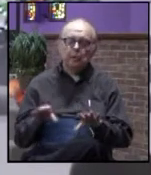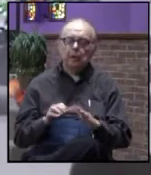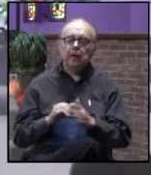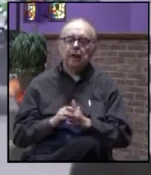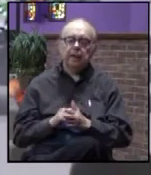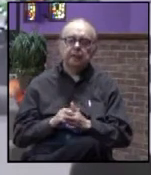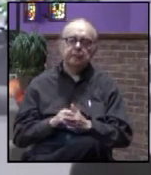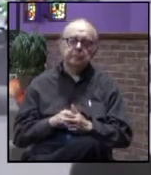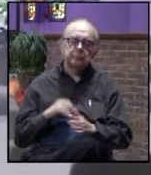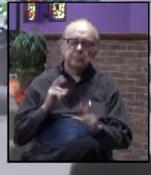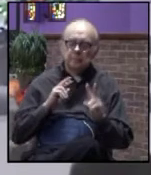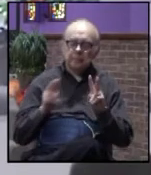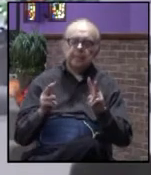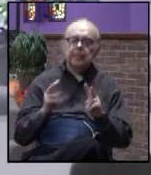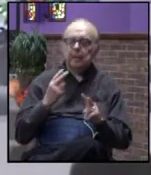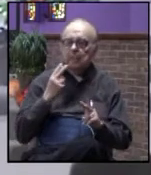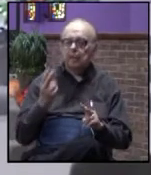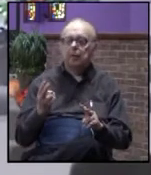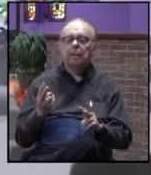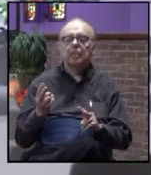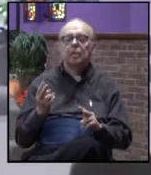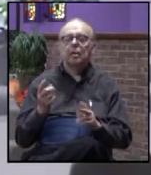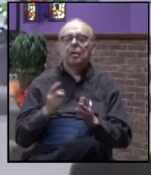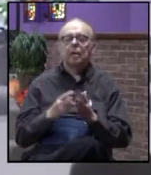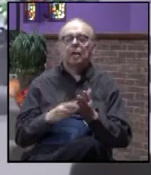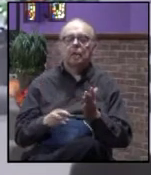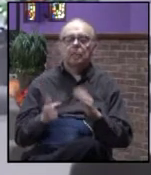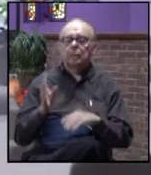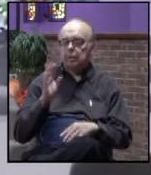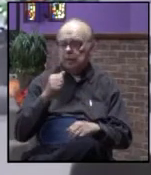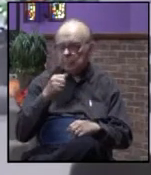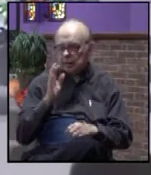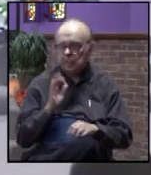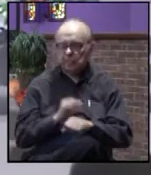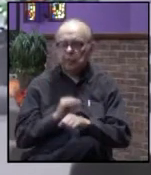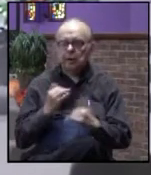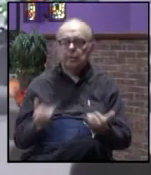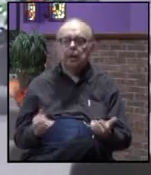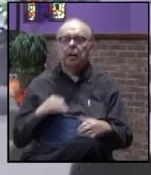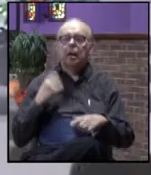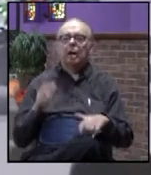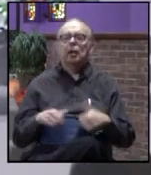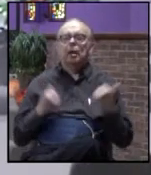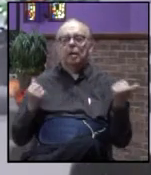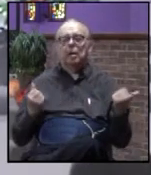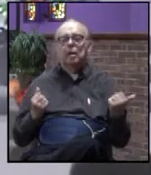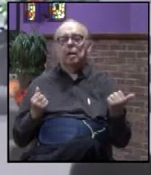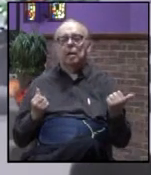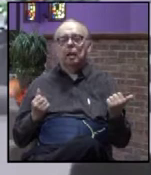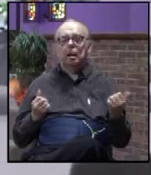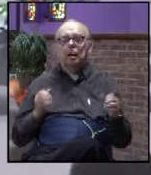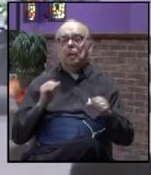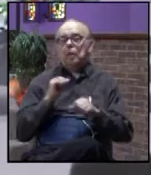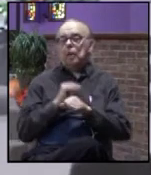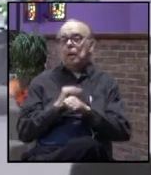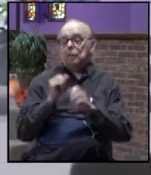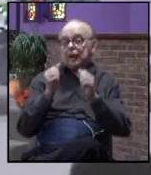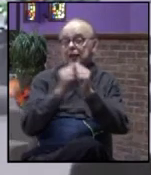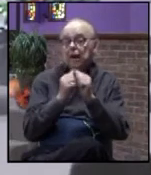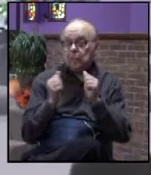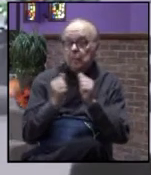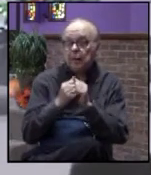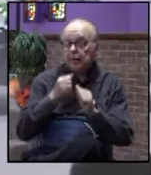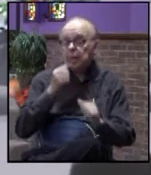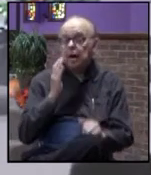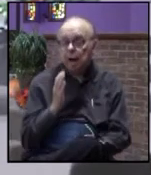do is look to see where Jesus or where God is working in our life and work together with